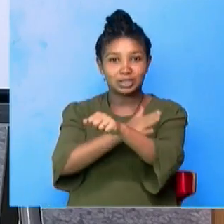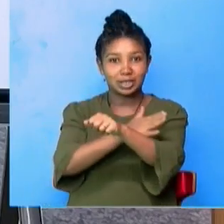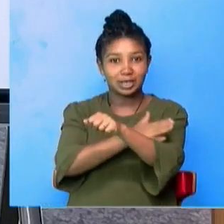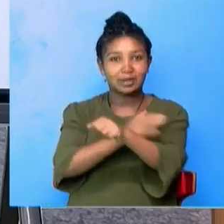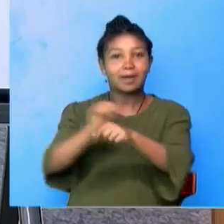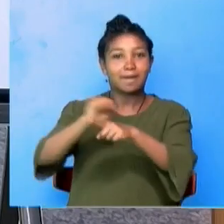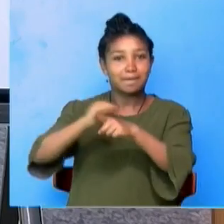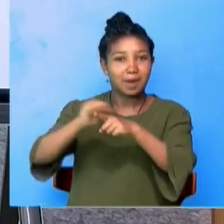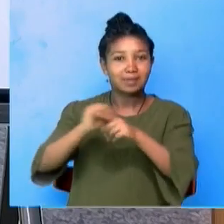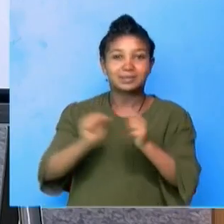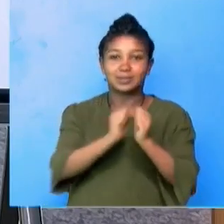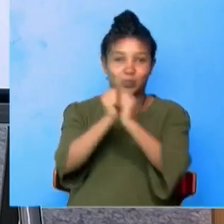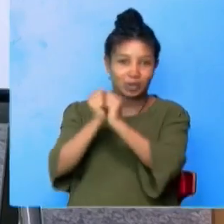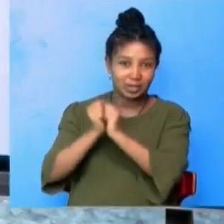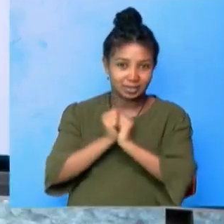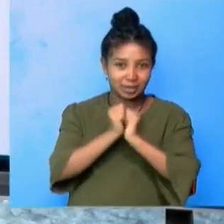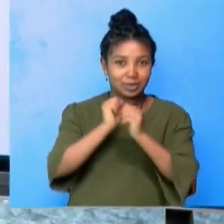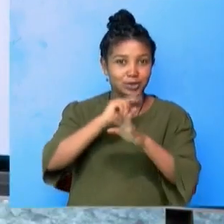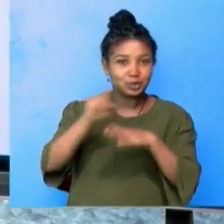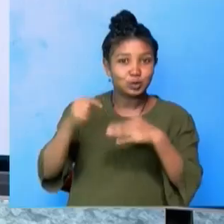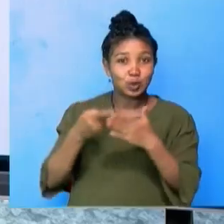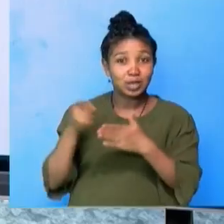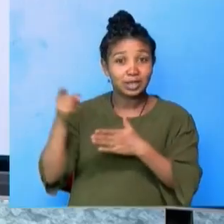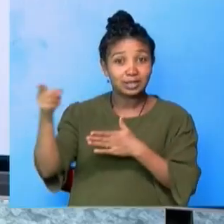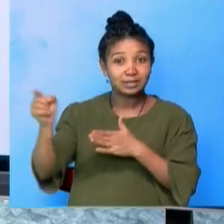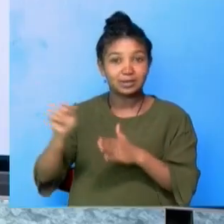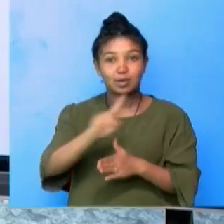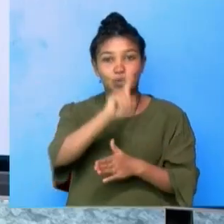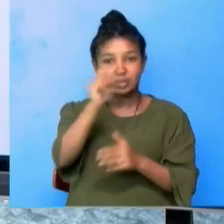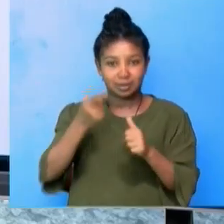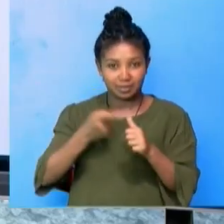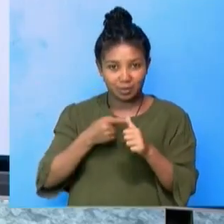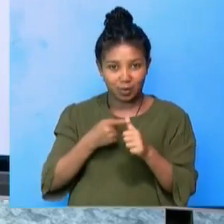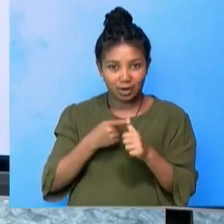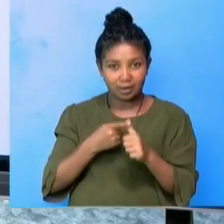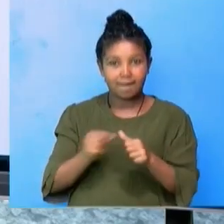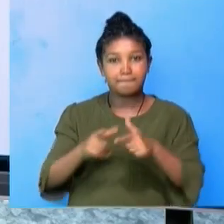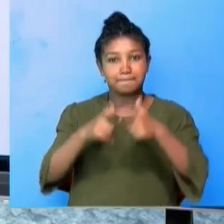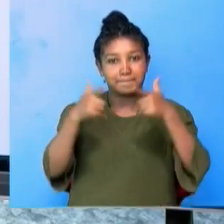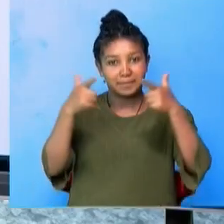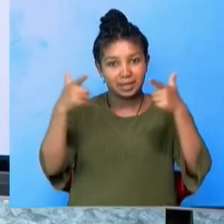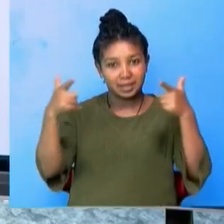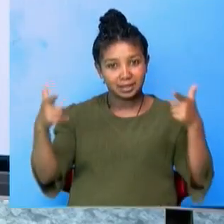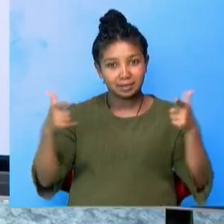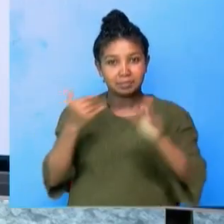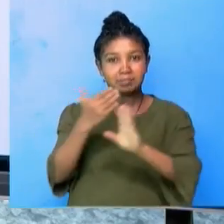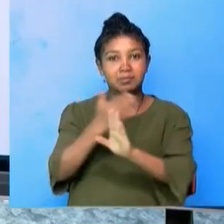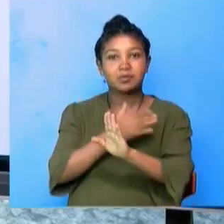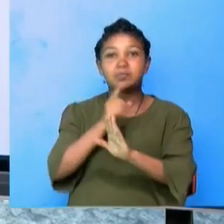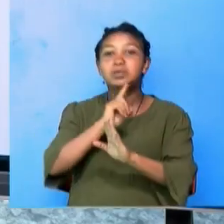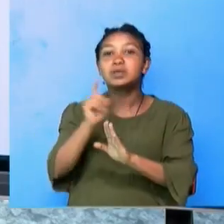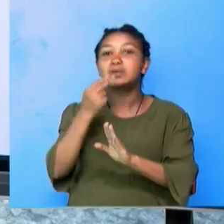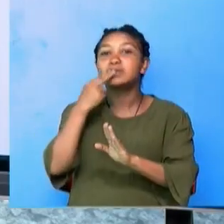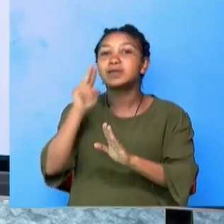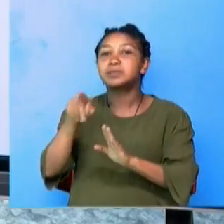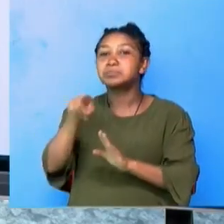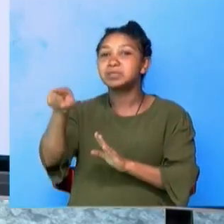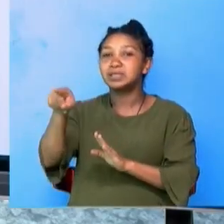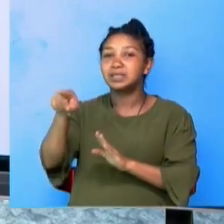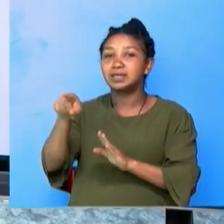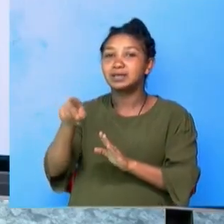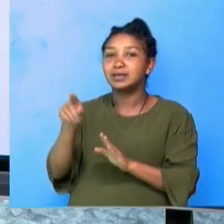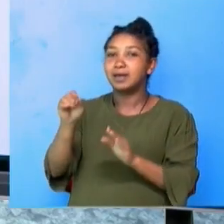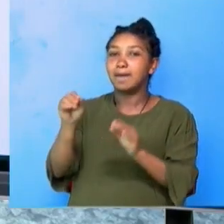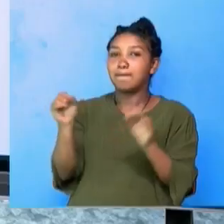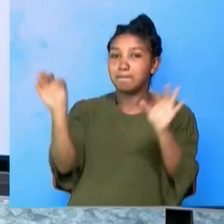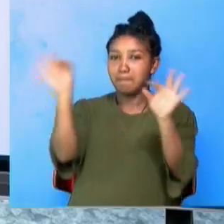us practice together. So here is question number 1, big. Before that, students, here is the instruction.